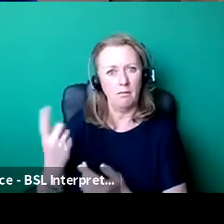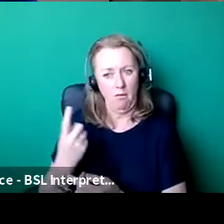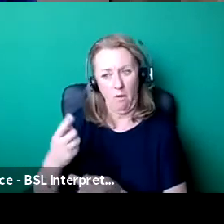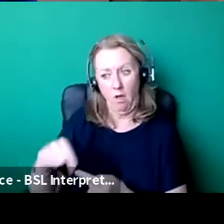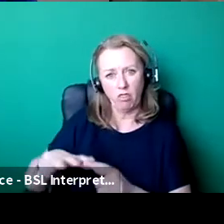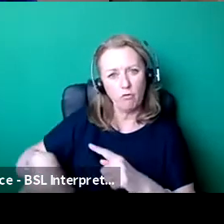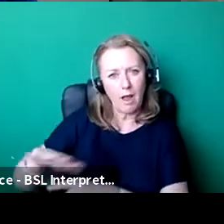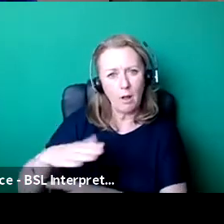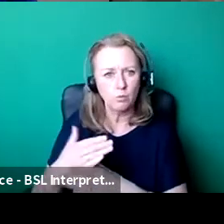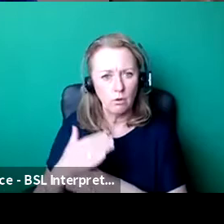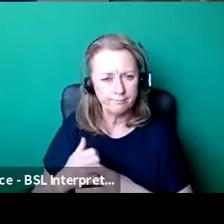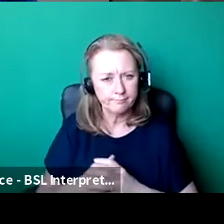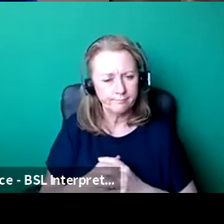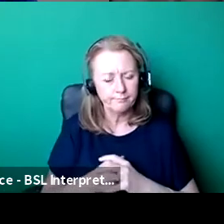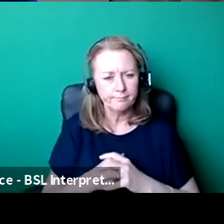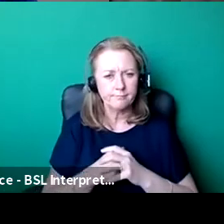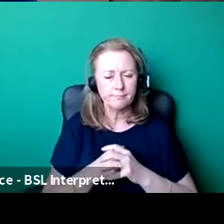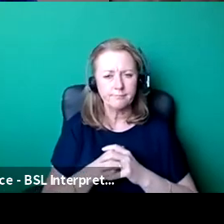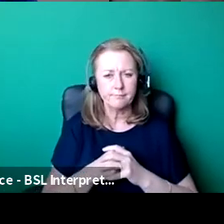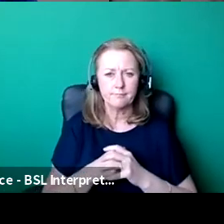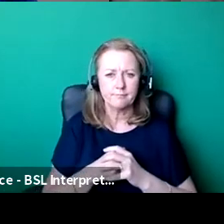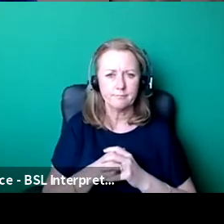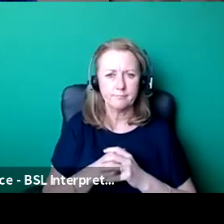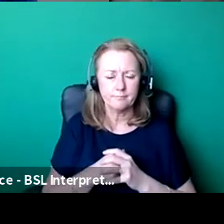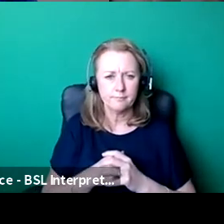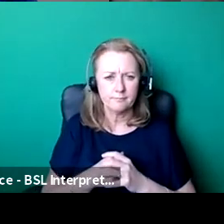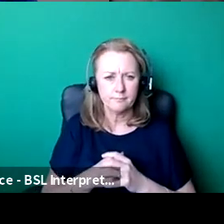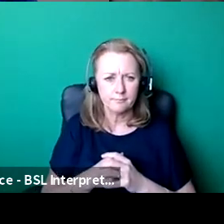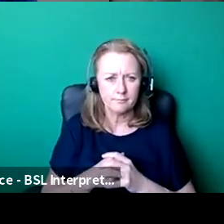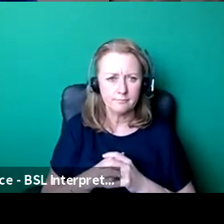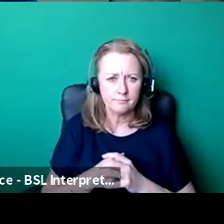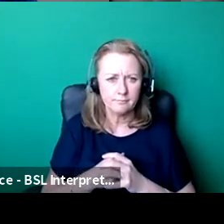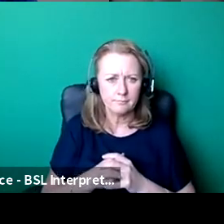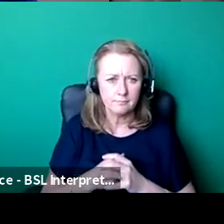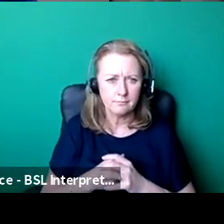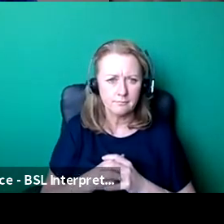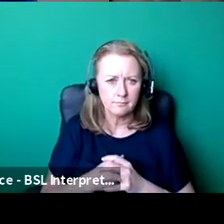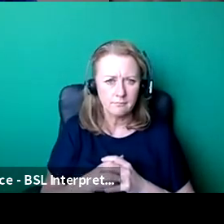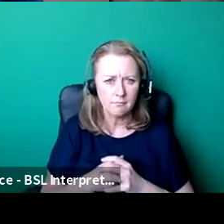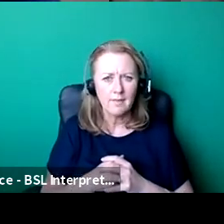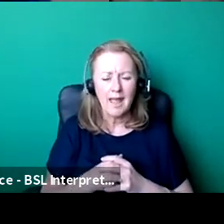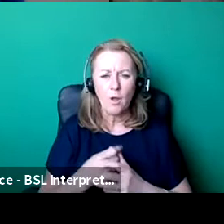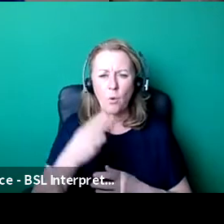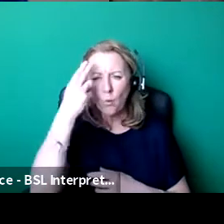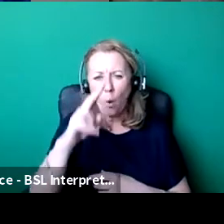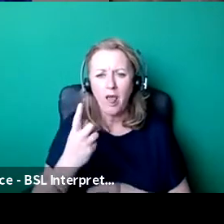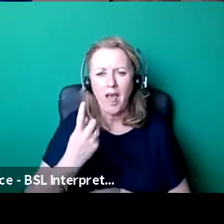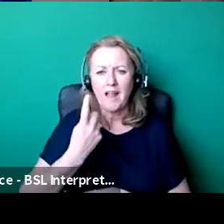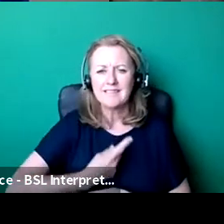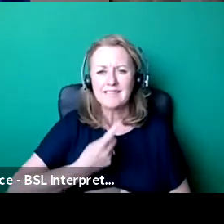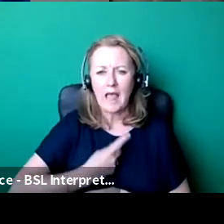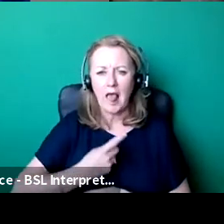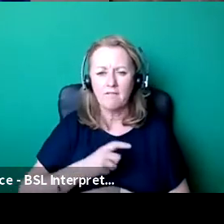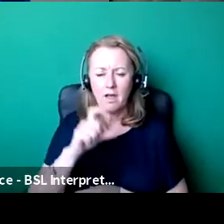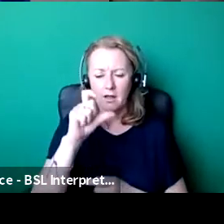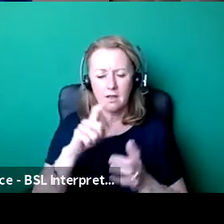Yeah, and I mean, I think it also, to an extent, I would call it self-censorship for people who are actually still in those countries, because